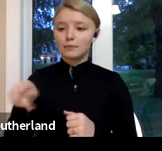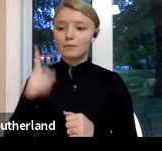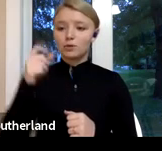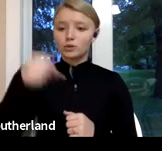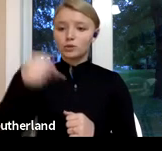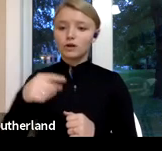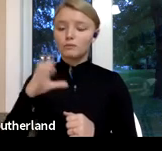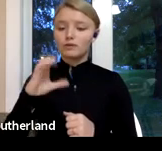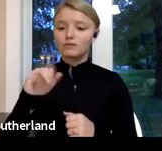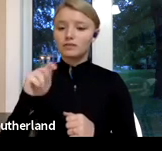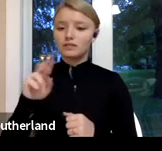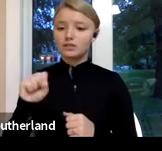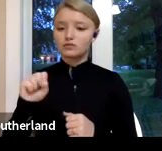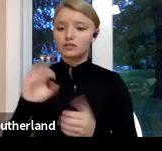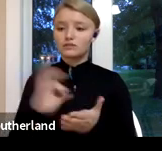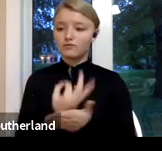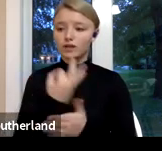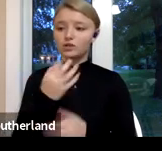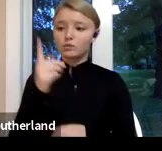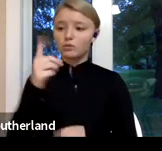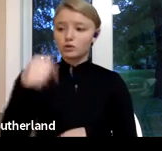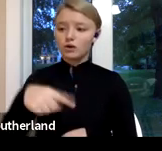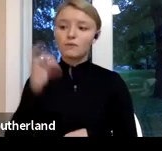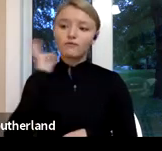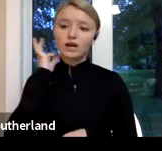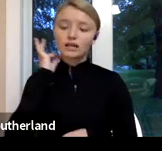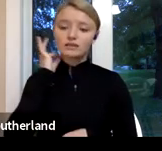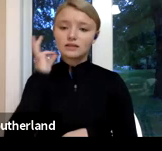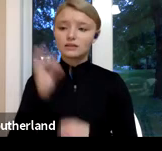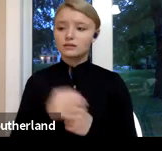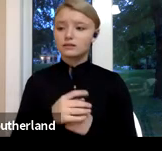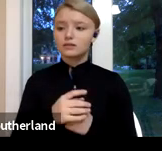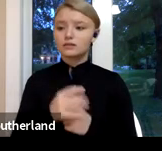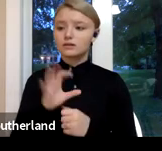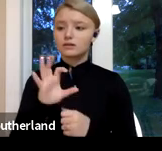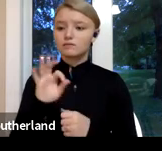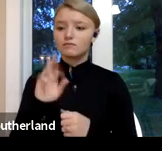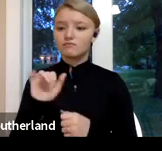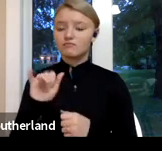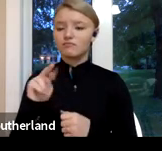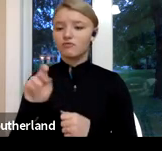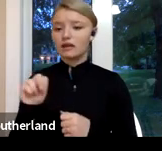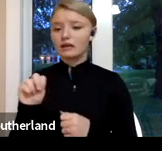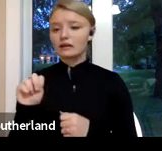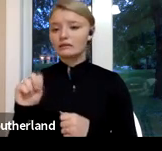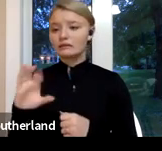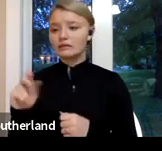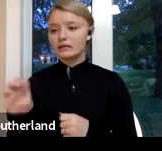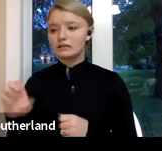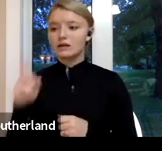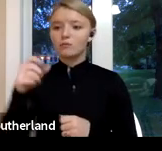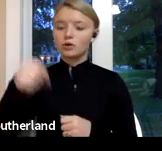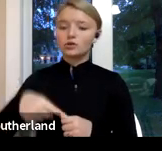citrus fresh, and 1 drop of frankincense, and 1 drop of cinnamon bark. Wow.